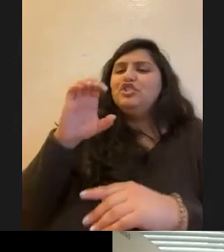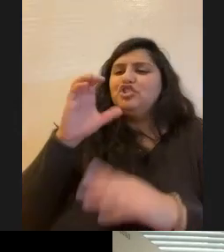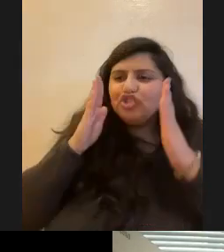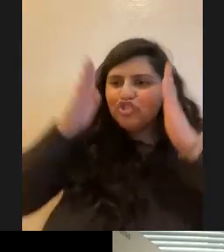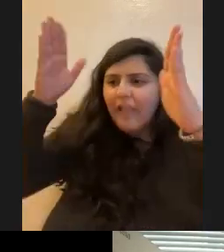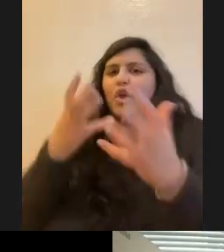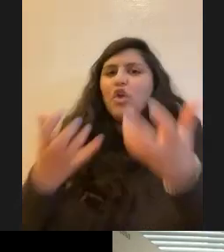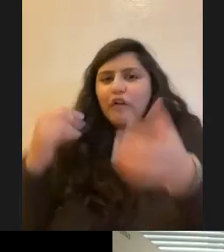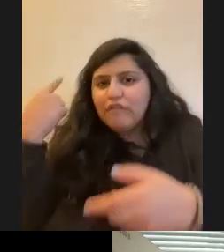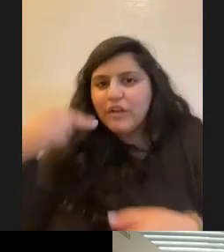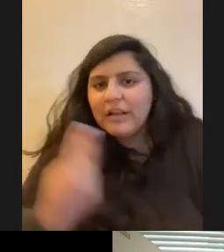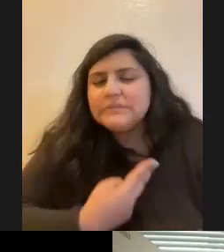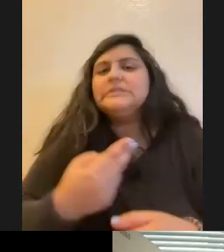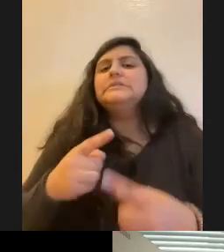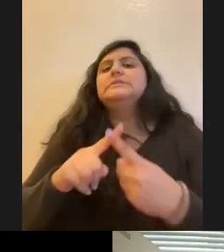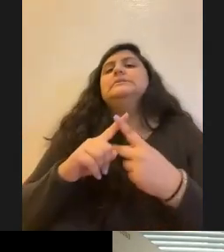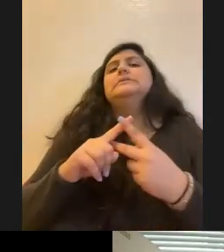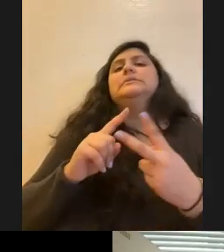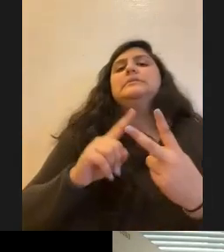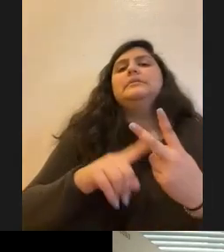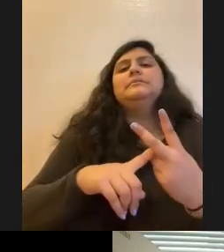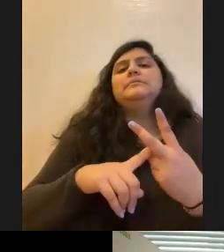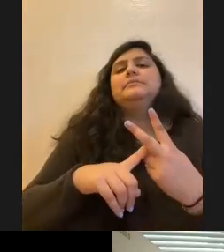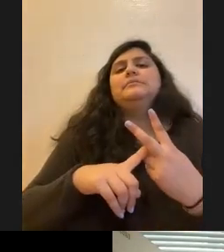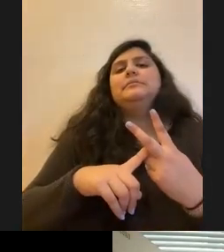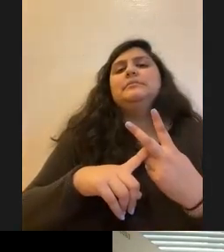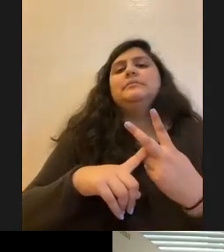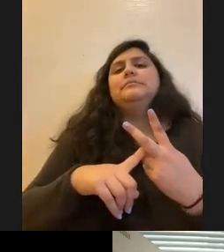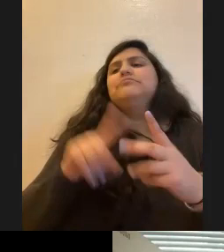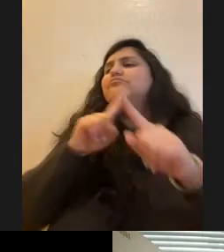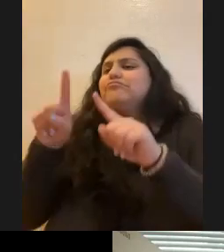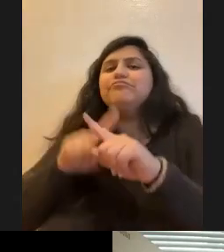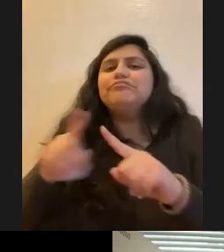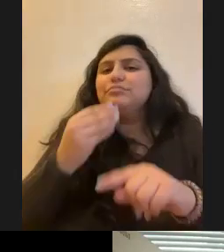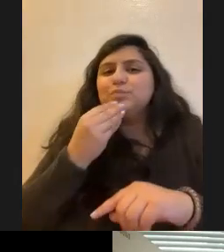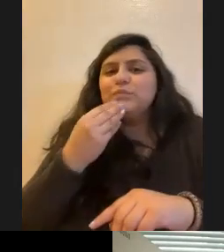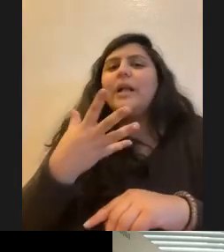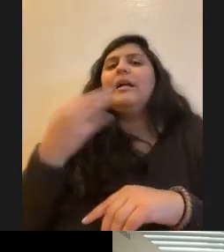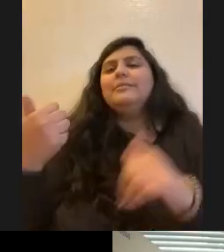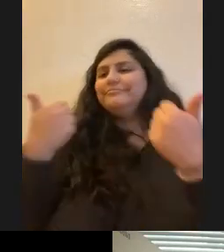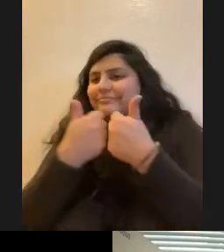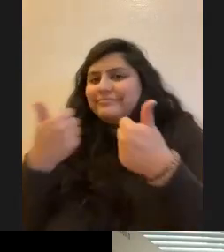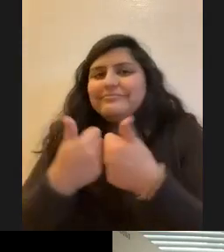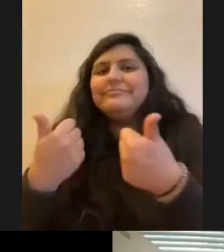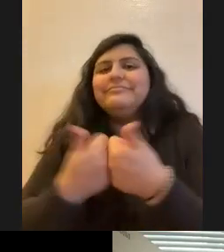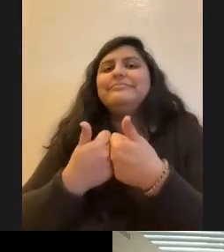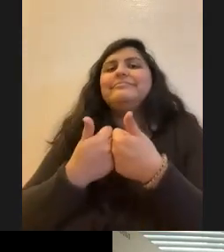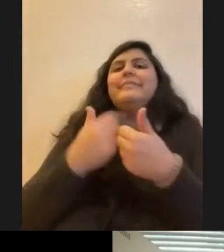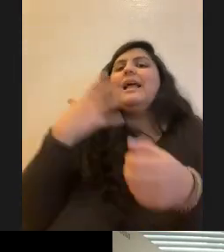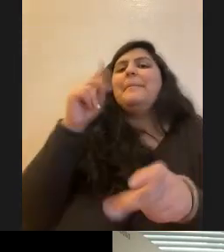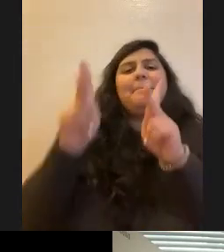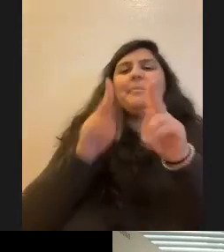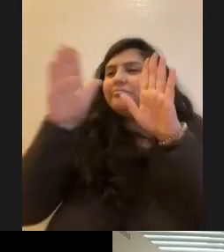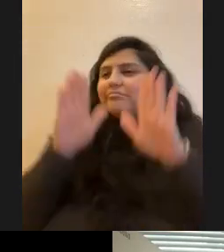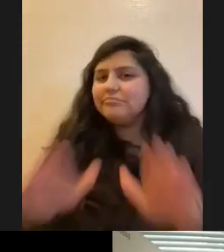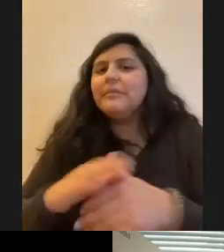us. You know, there's like, you can get like a variety of food, and we have a lot of like games, and like the people are just